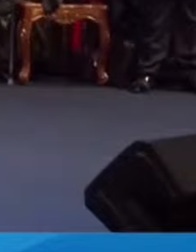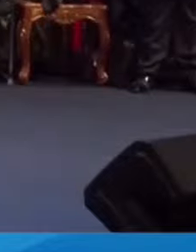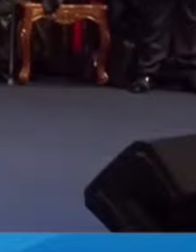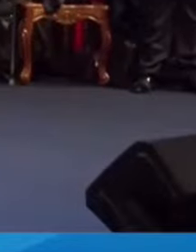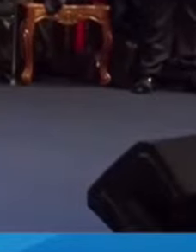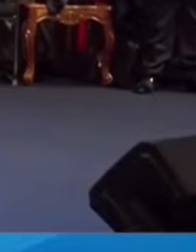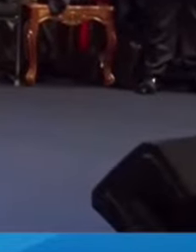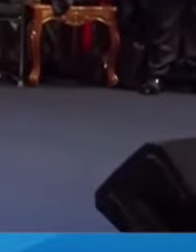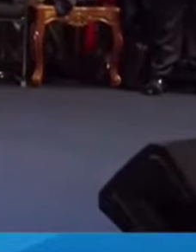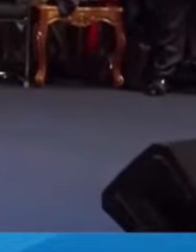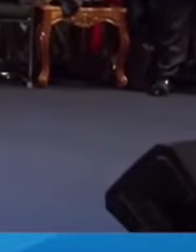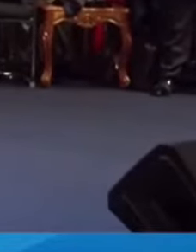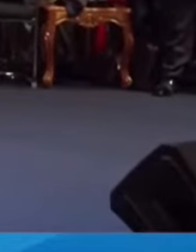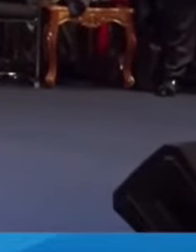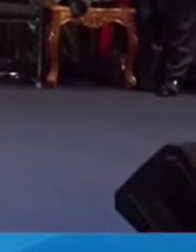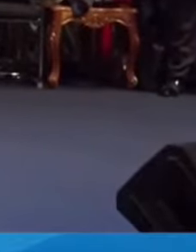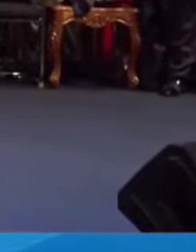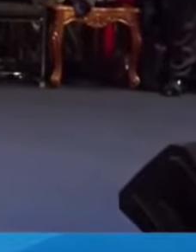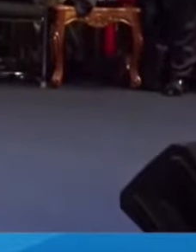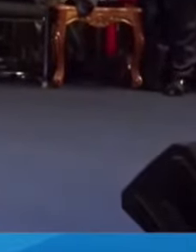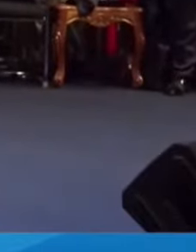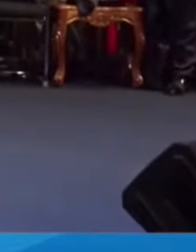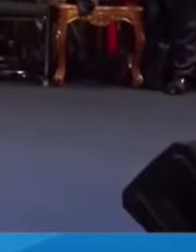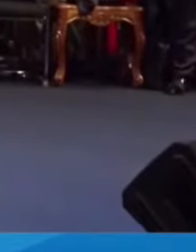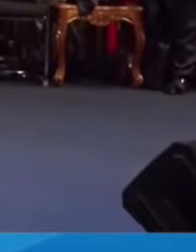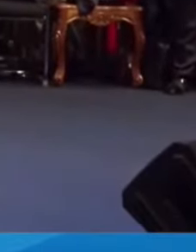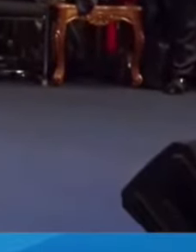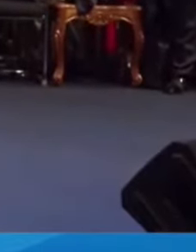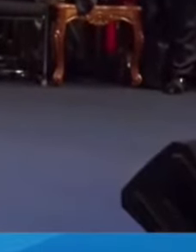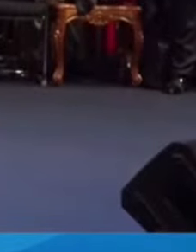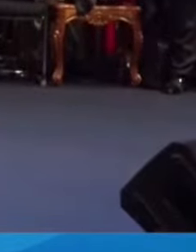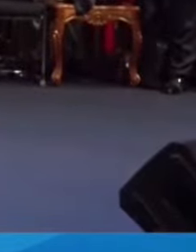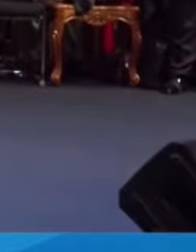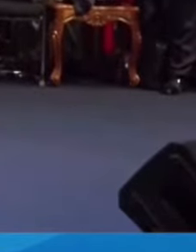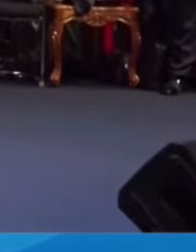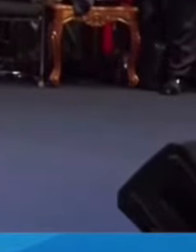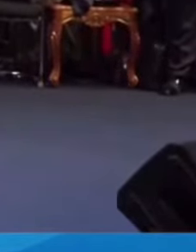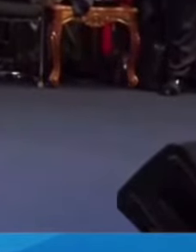nation the nation and people of